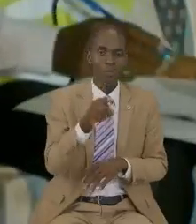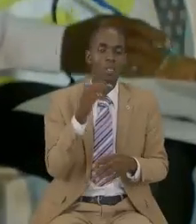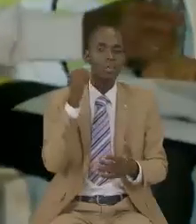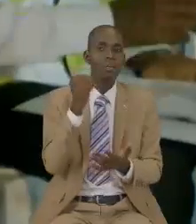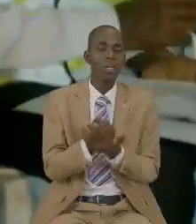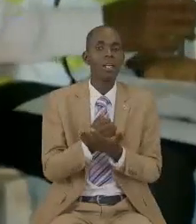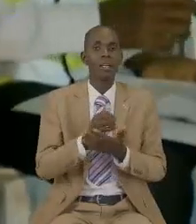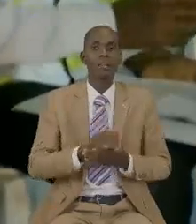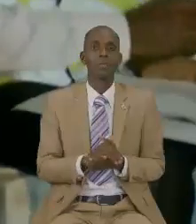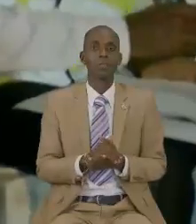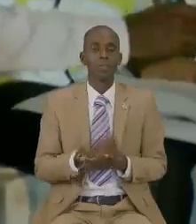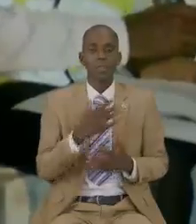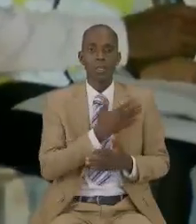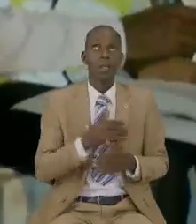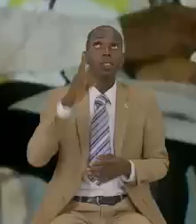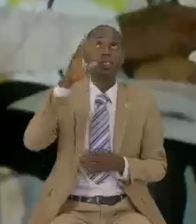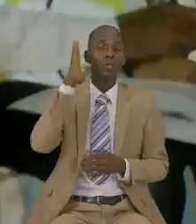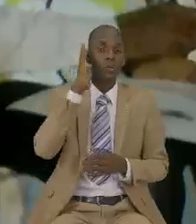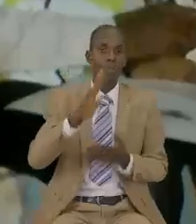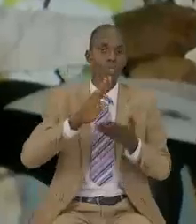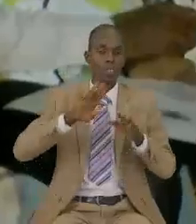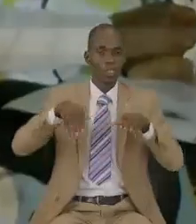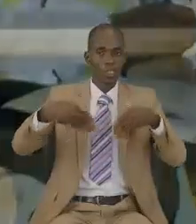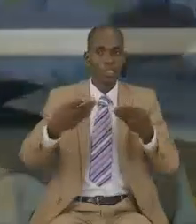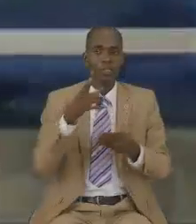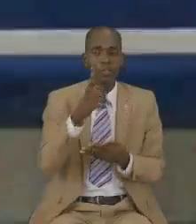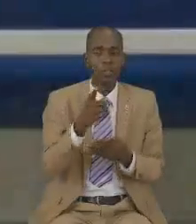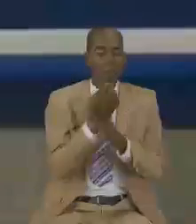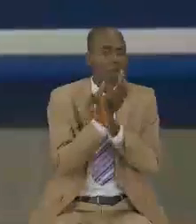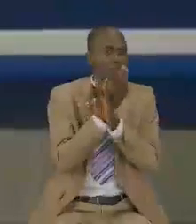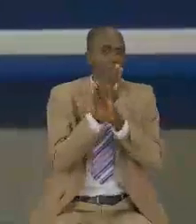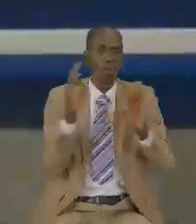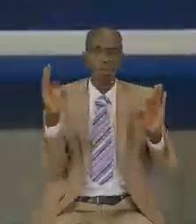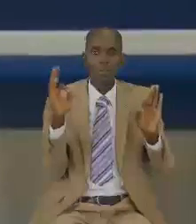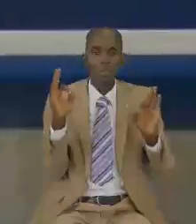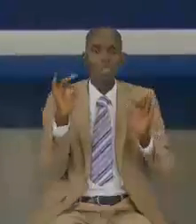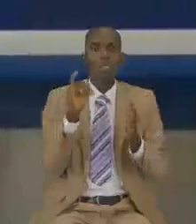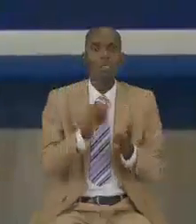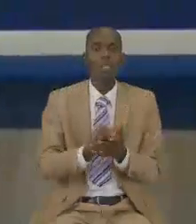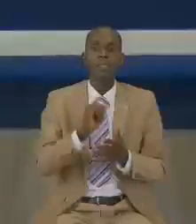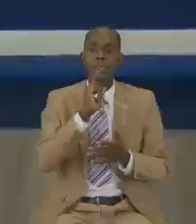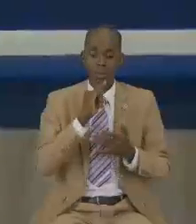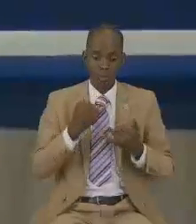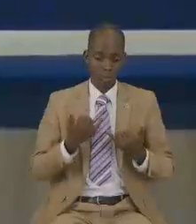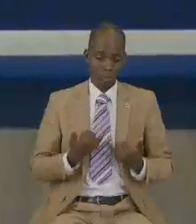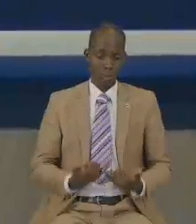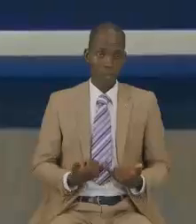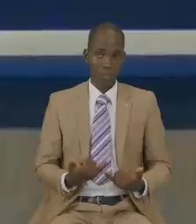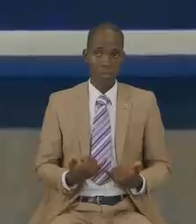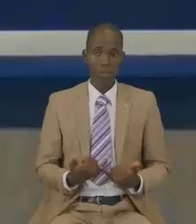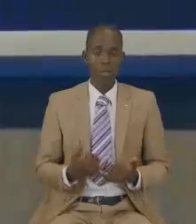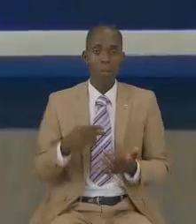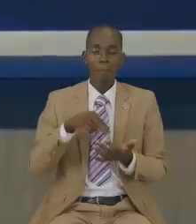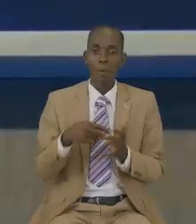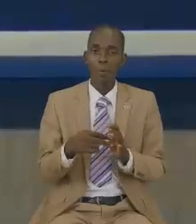you. And he will give you freedom. That is present,